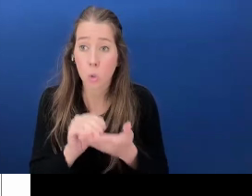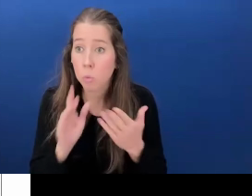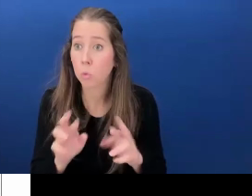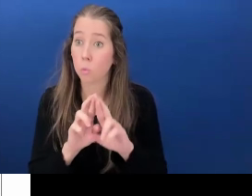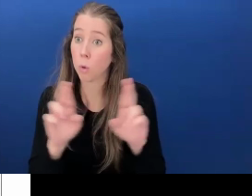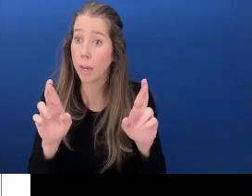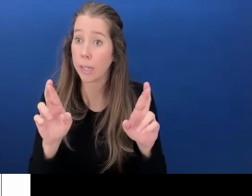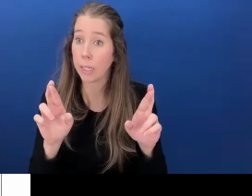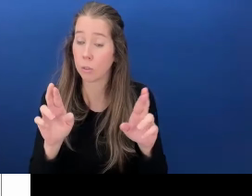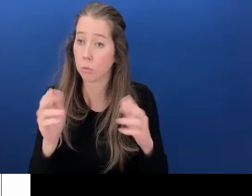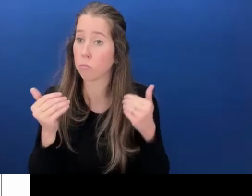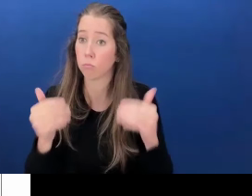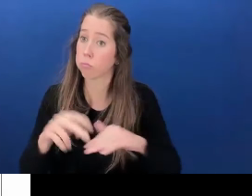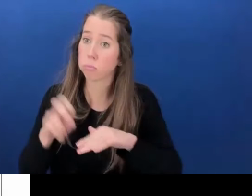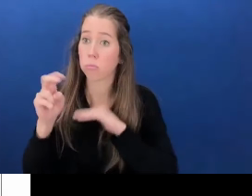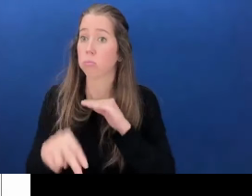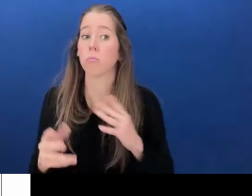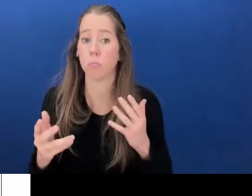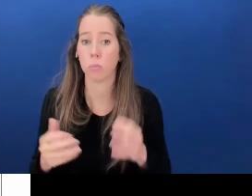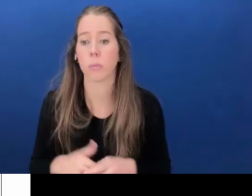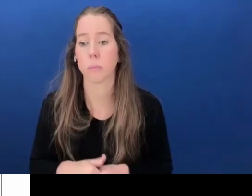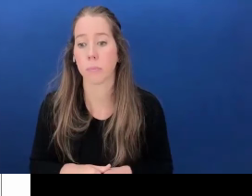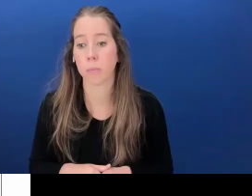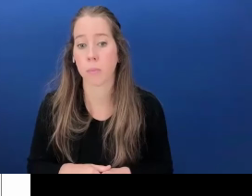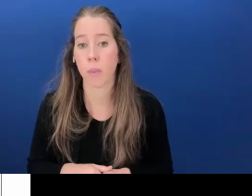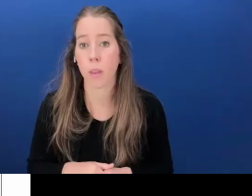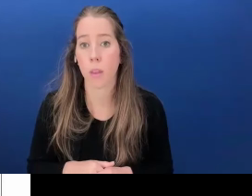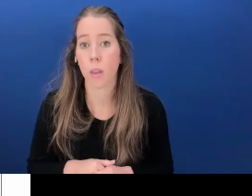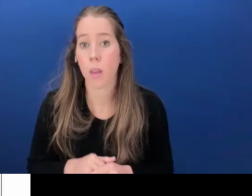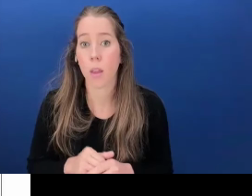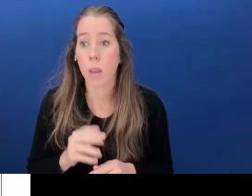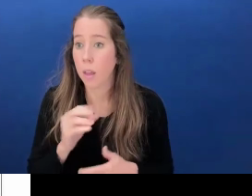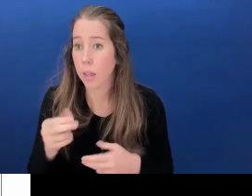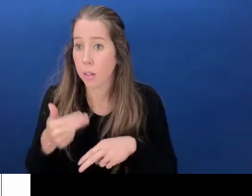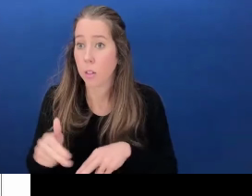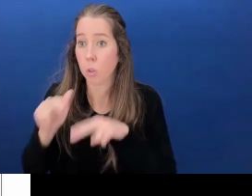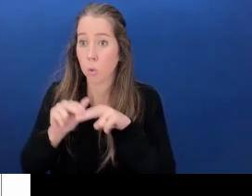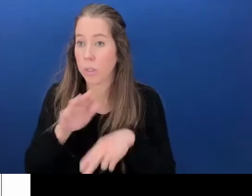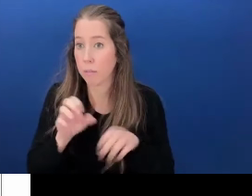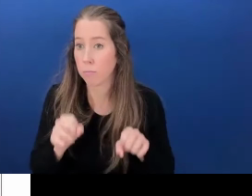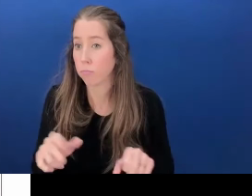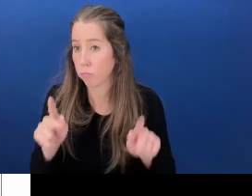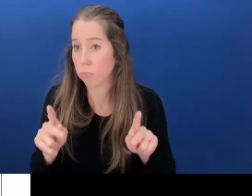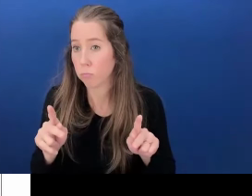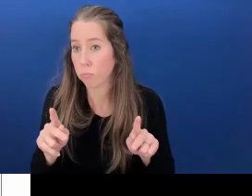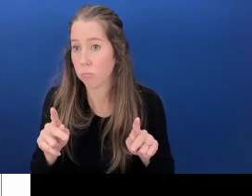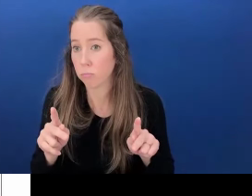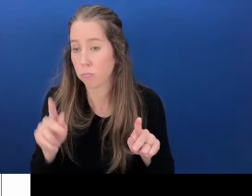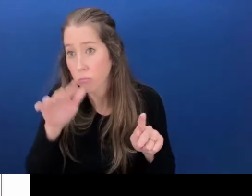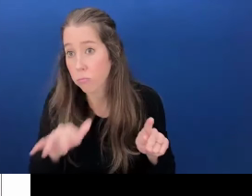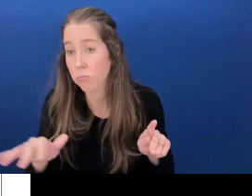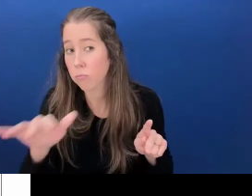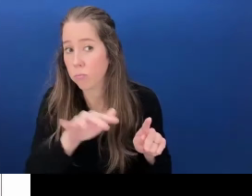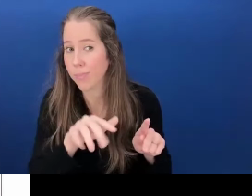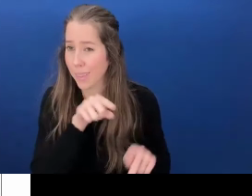making that jump and increase their opportunities out there.